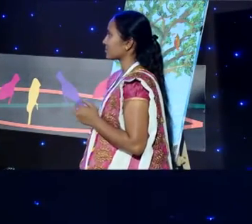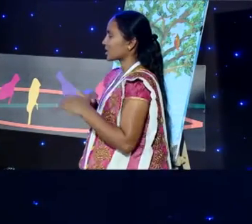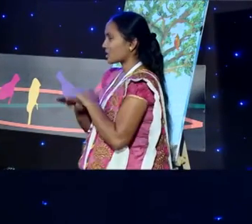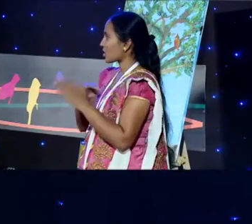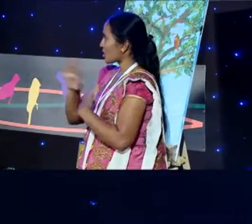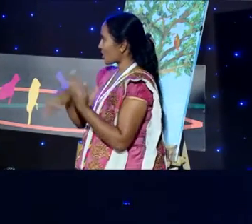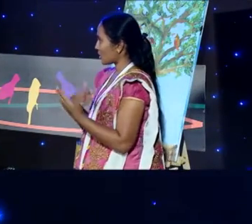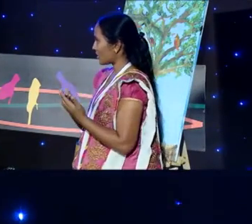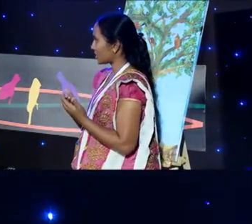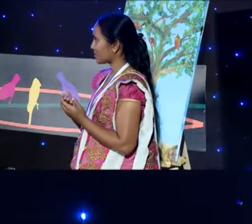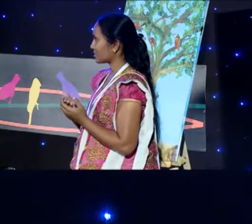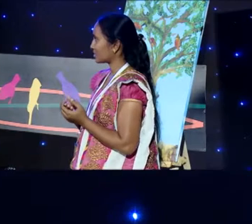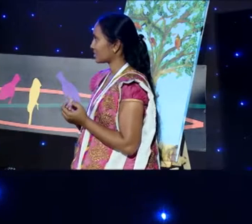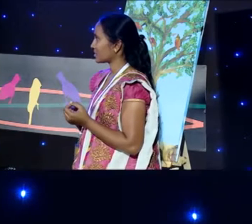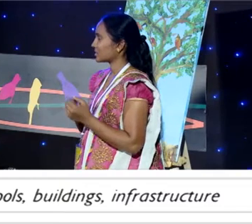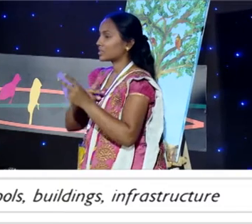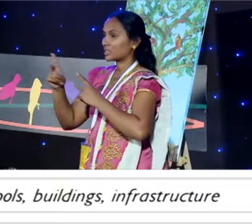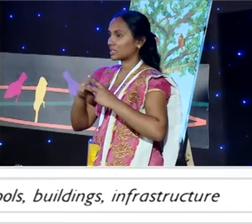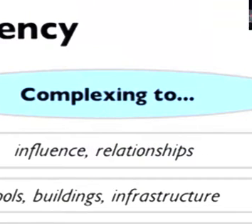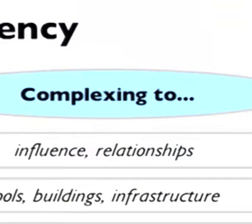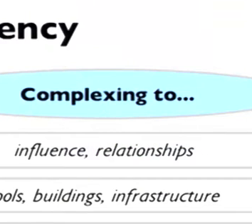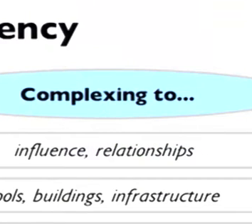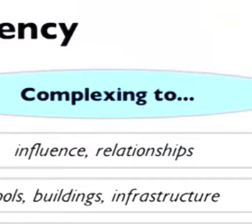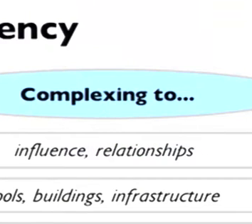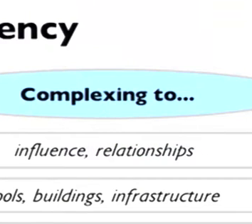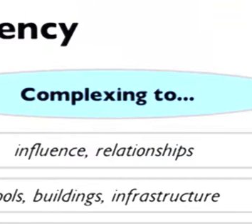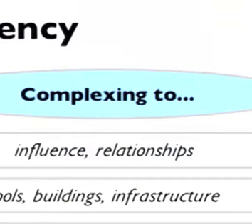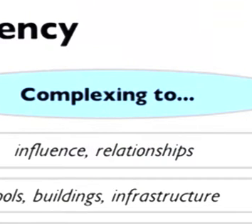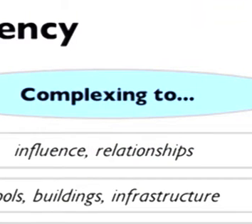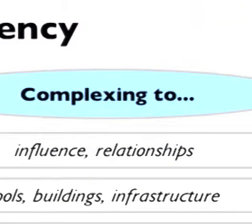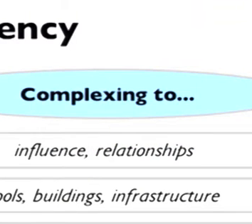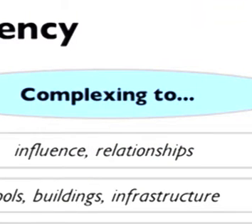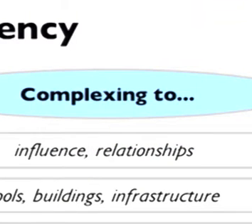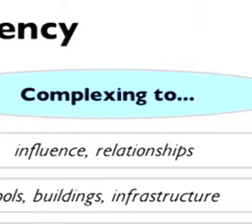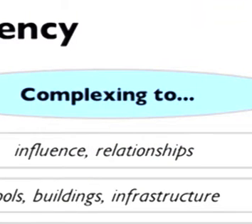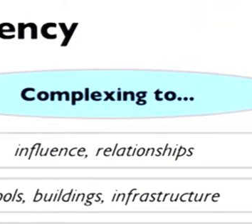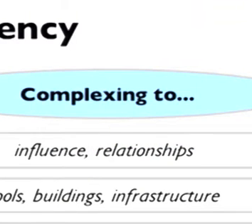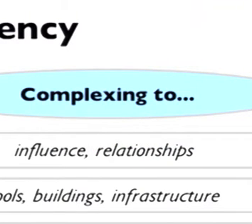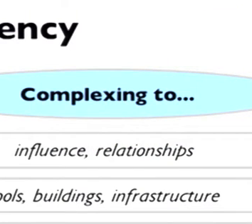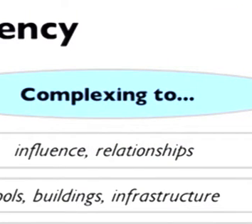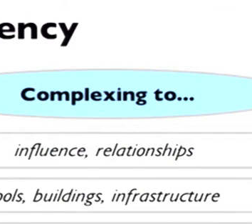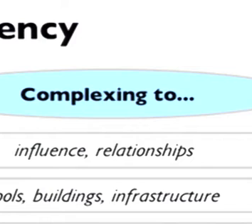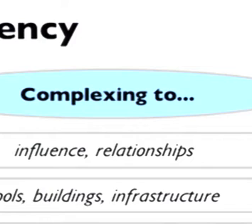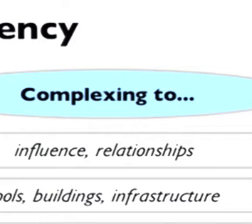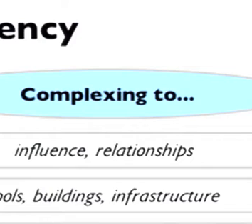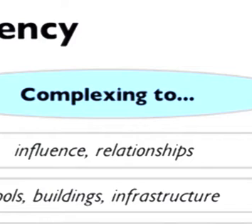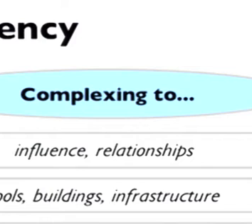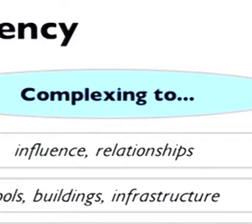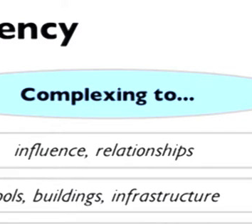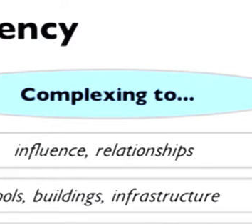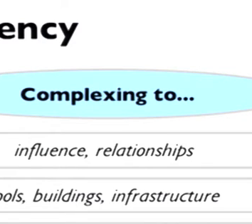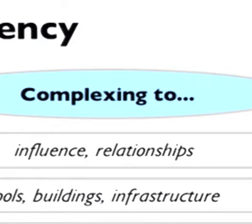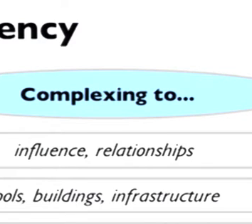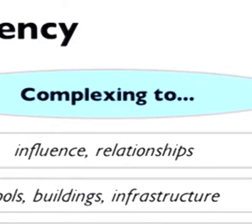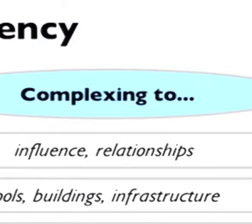them create a very different kind of value. I won't go into all of this, but it's just to give you an idea that it's not just money that